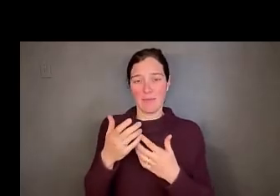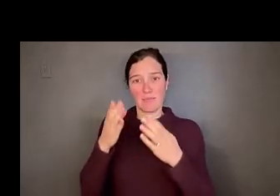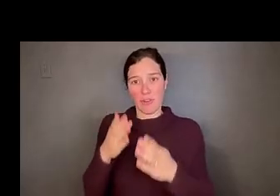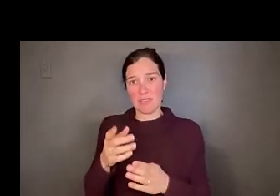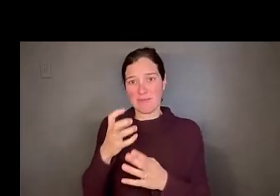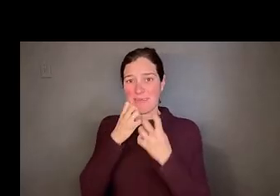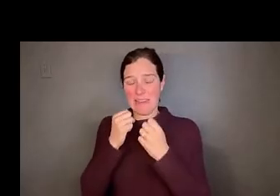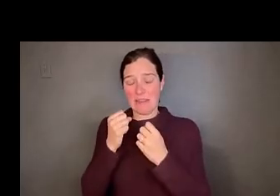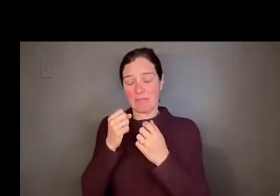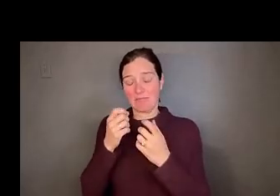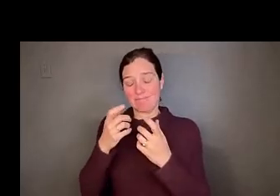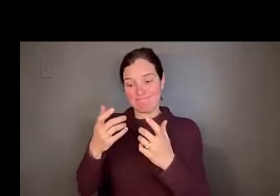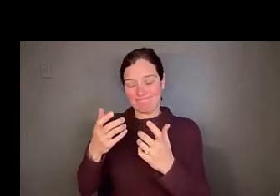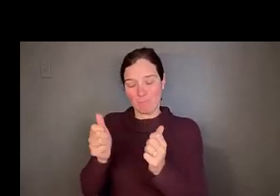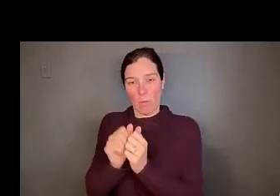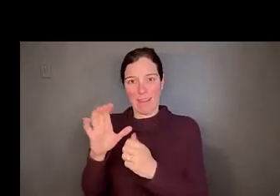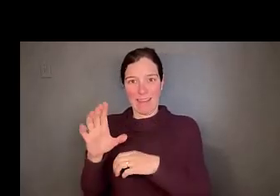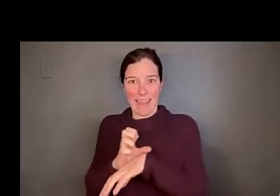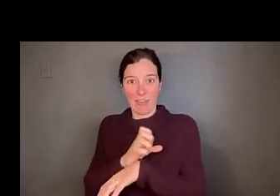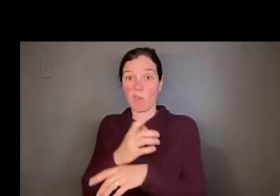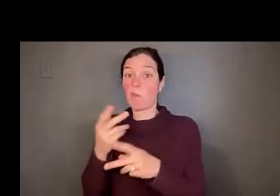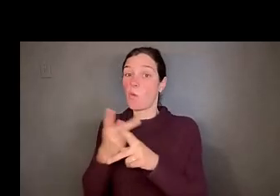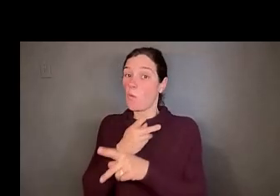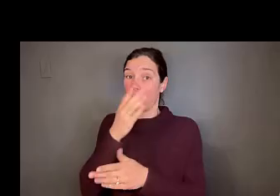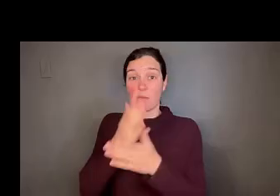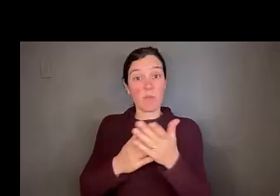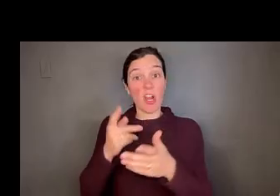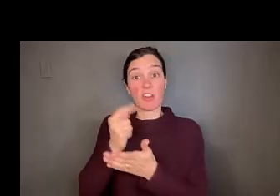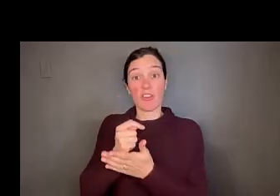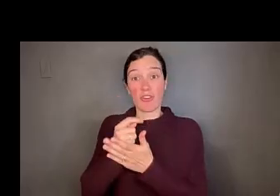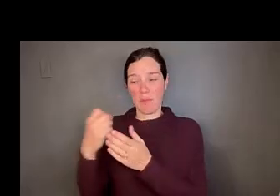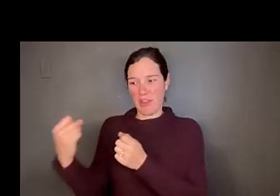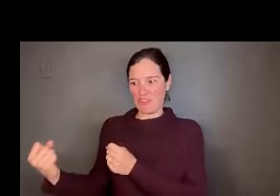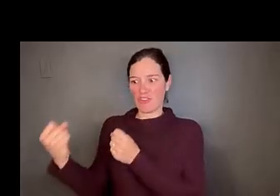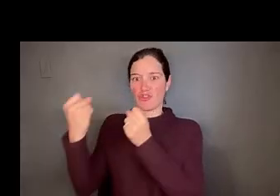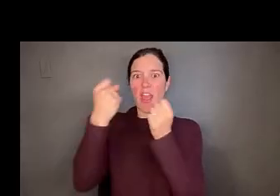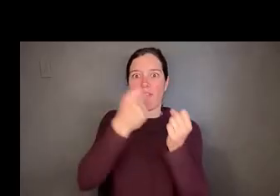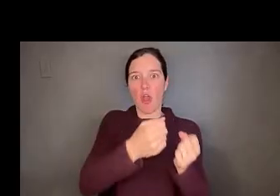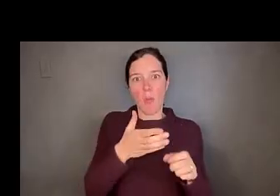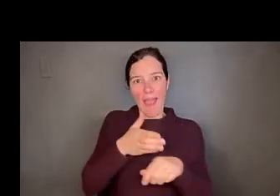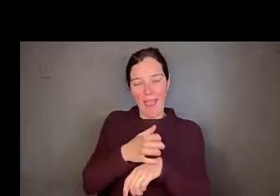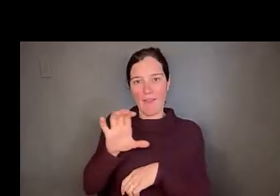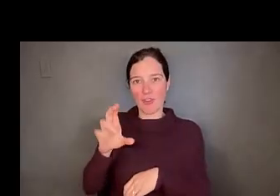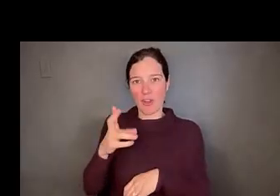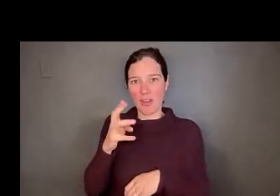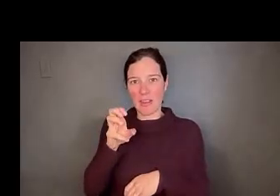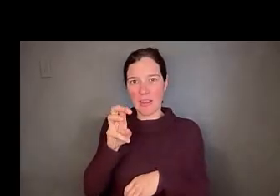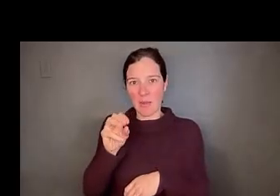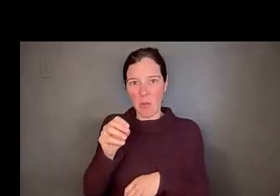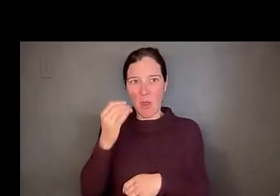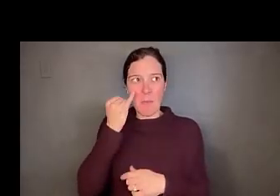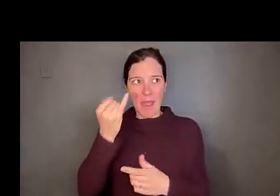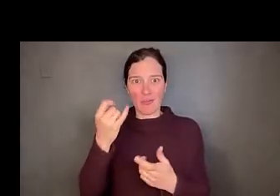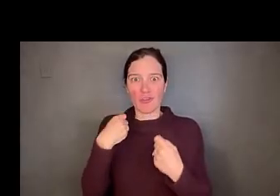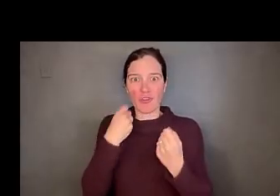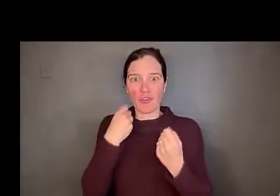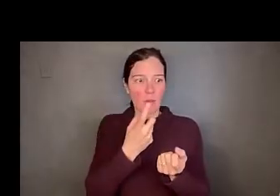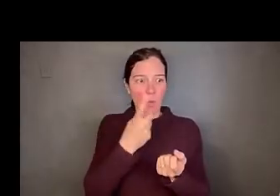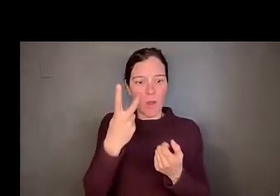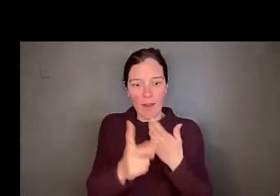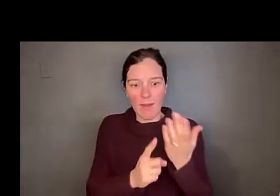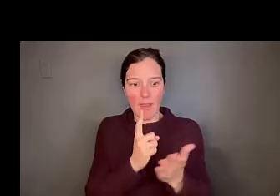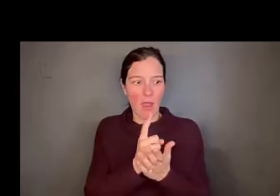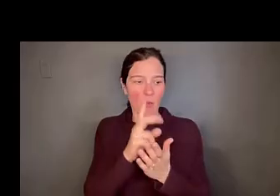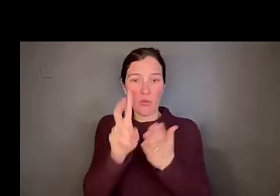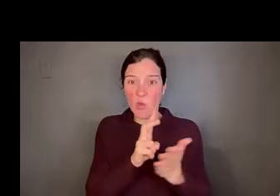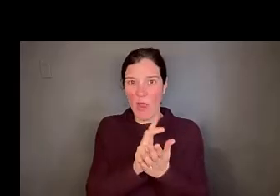know, the story is always the worst part of the treatment is the drive home after chemotherapy. Imagine having to drive an hour and a half or 2 hours to